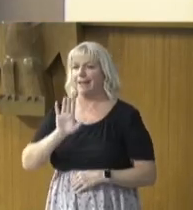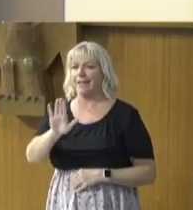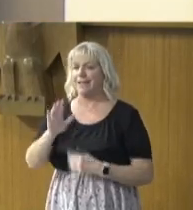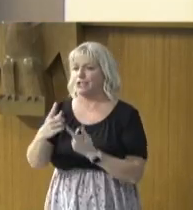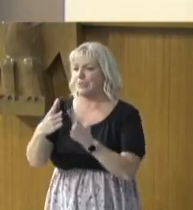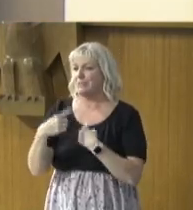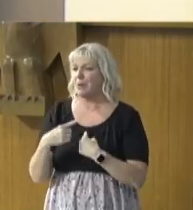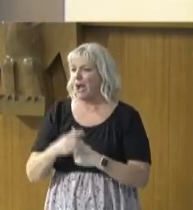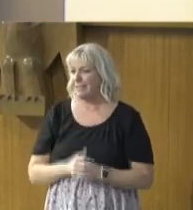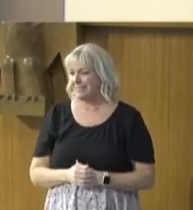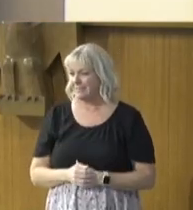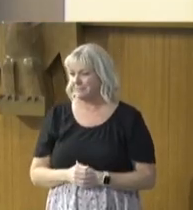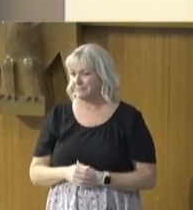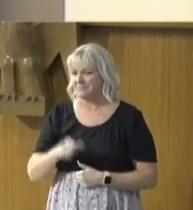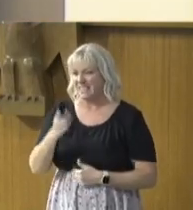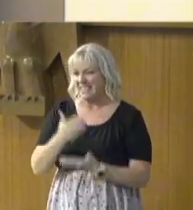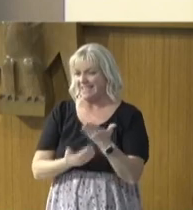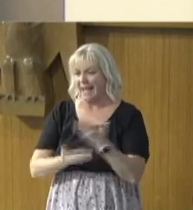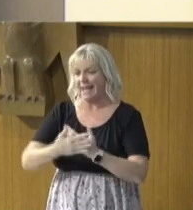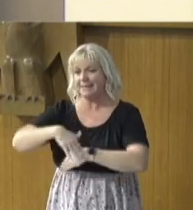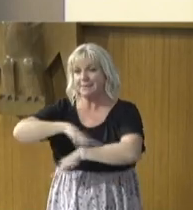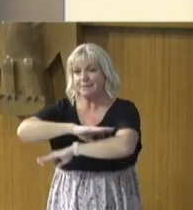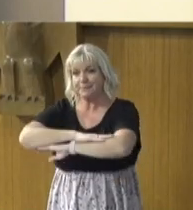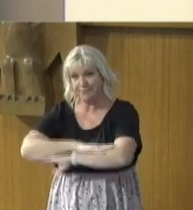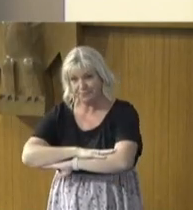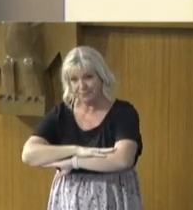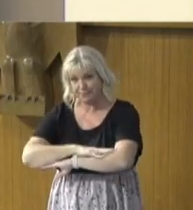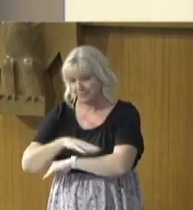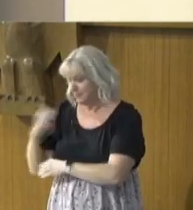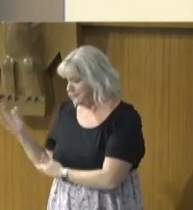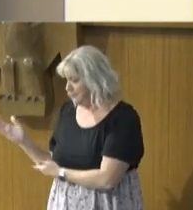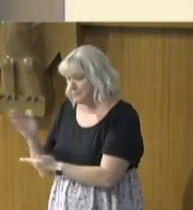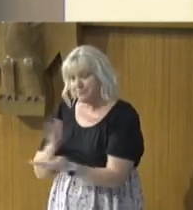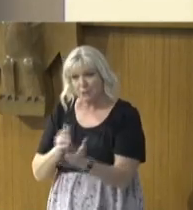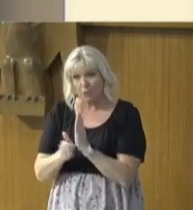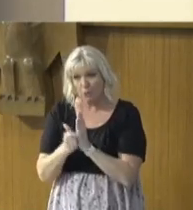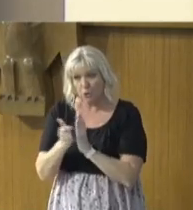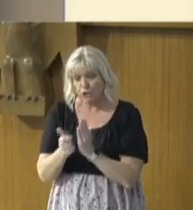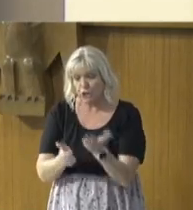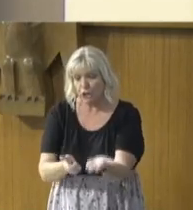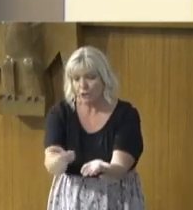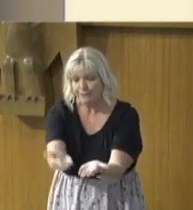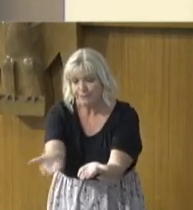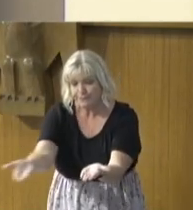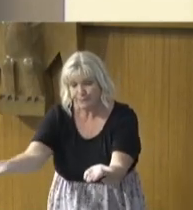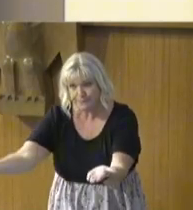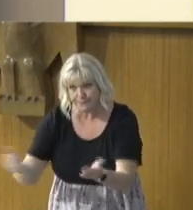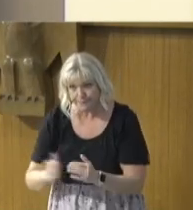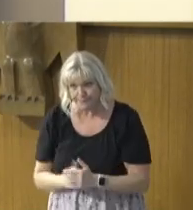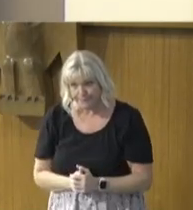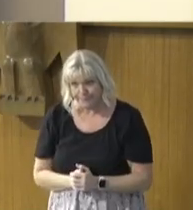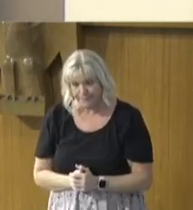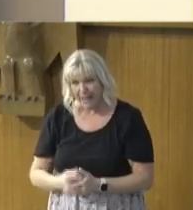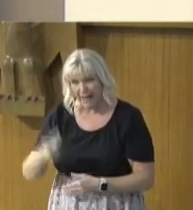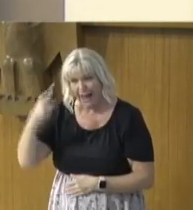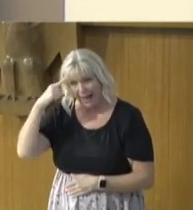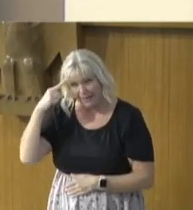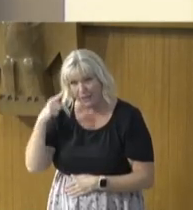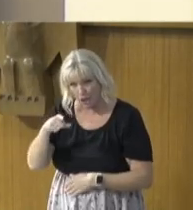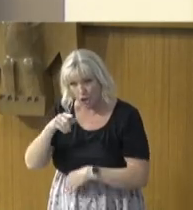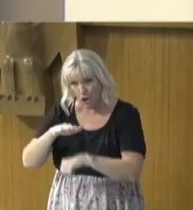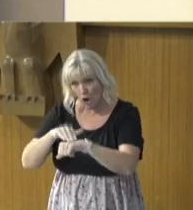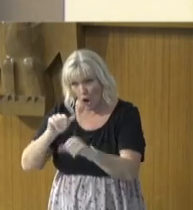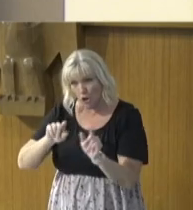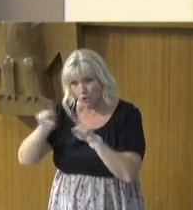placed his hands on his desk, and he pulled out a couple brochures and set them in front of me. And he said, I think you're being called